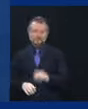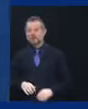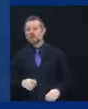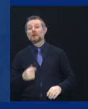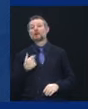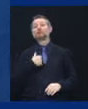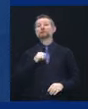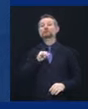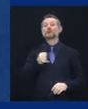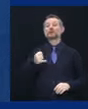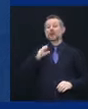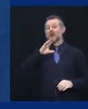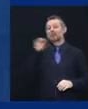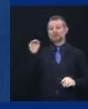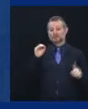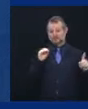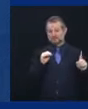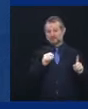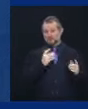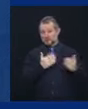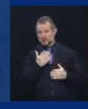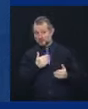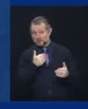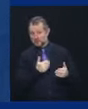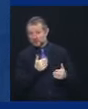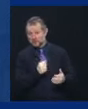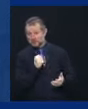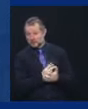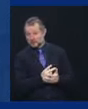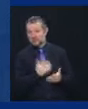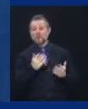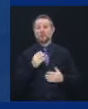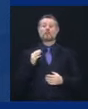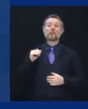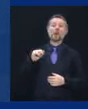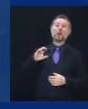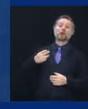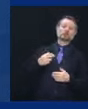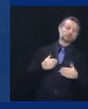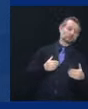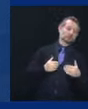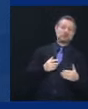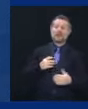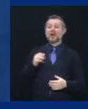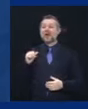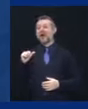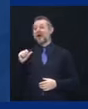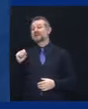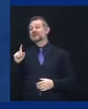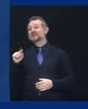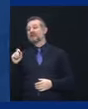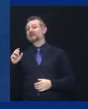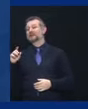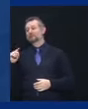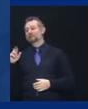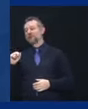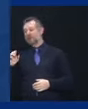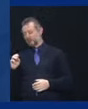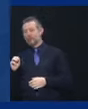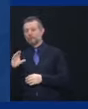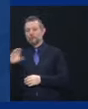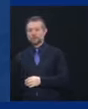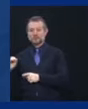March. AstraZeneca may be coming online. More Pfizer production, maybe in the